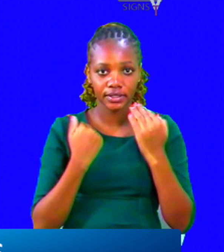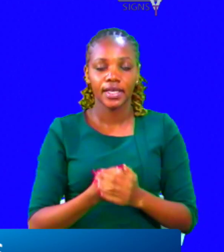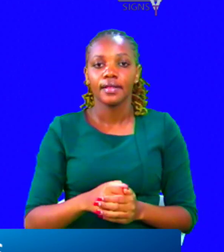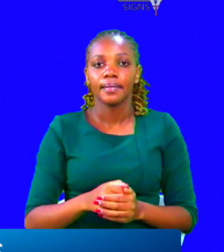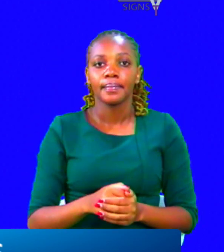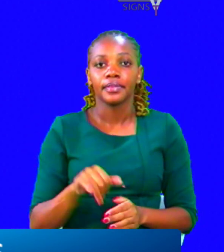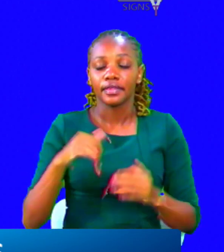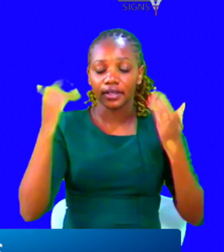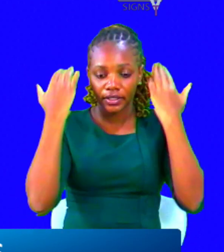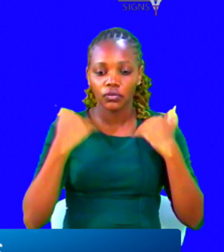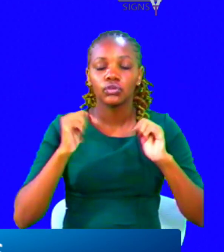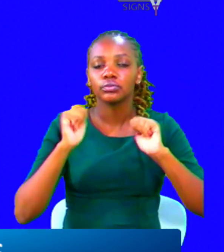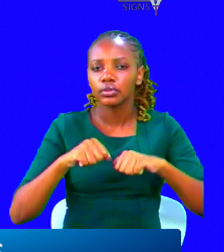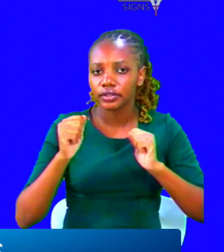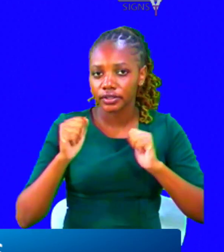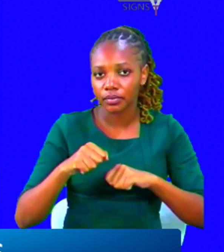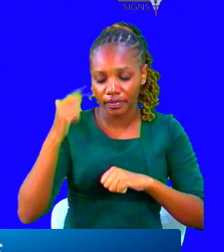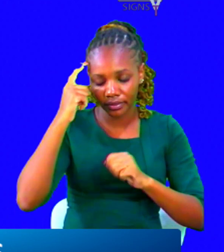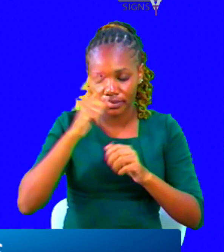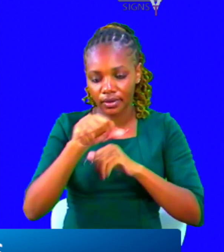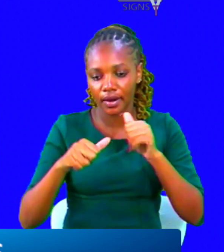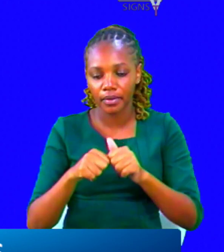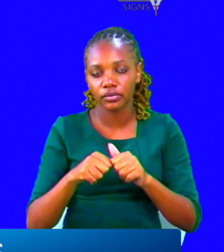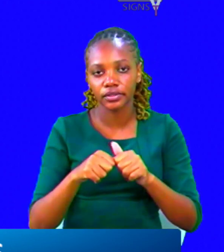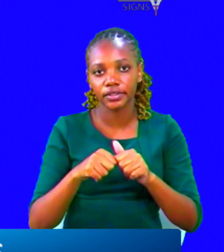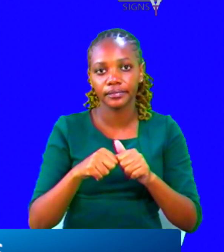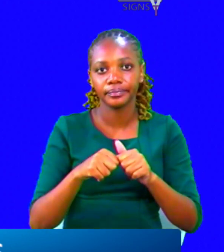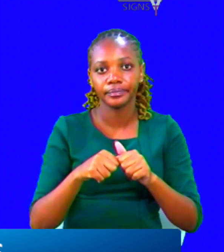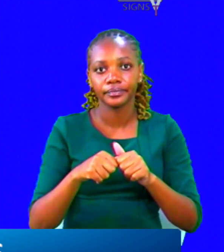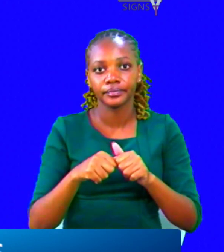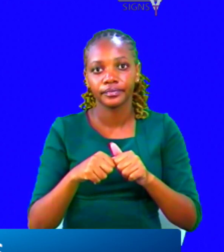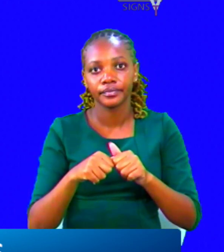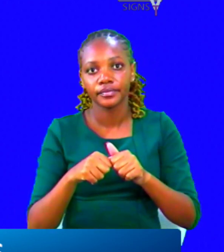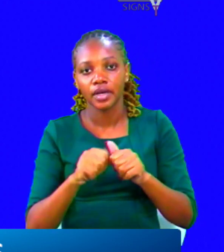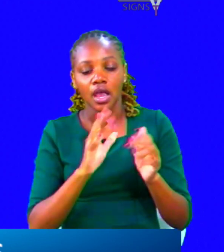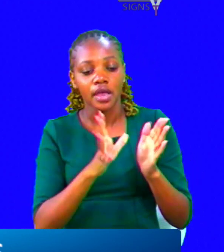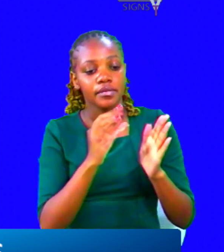this court, that the court, and I quote, can consider suspending